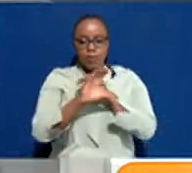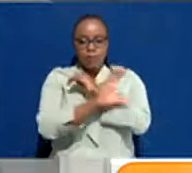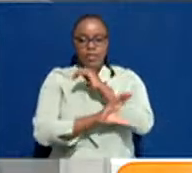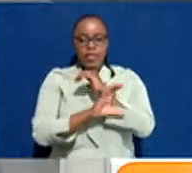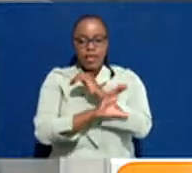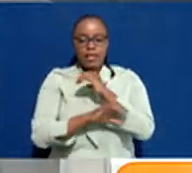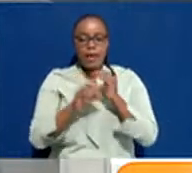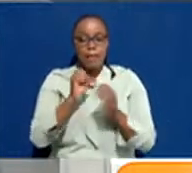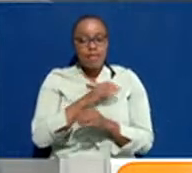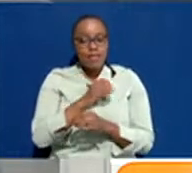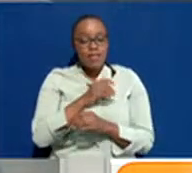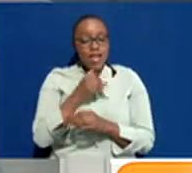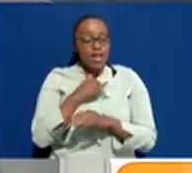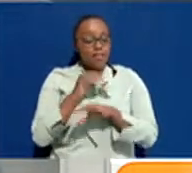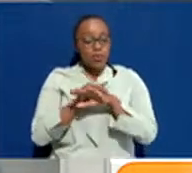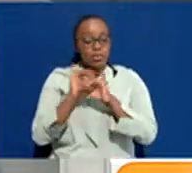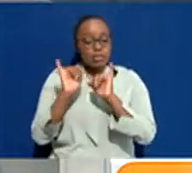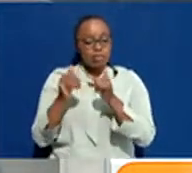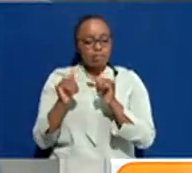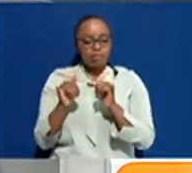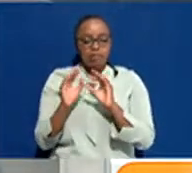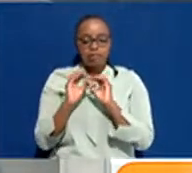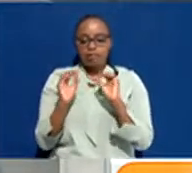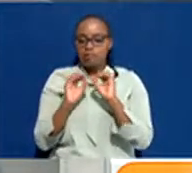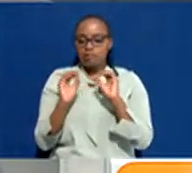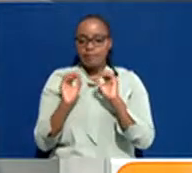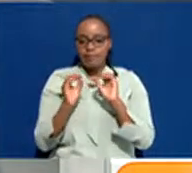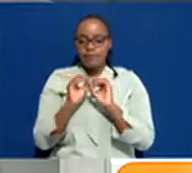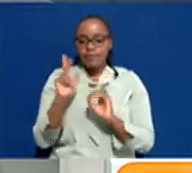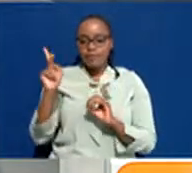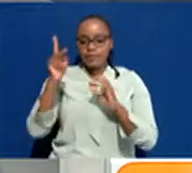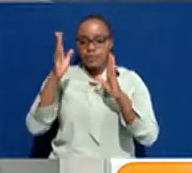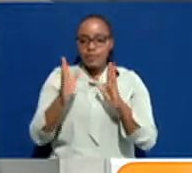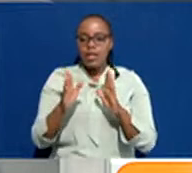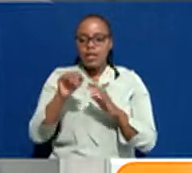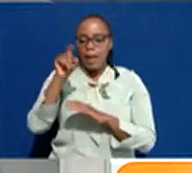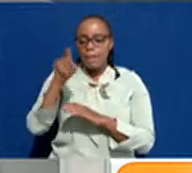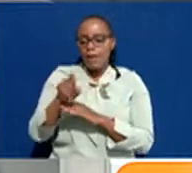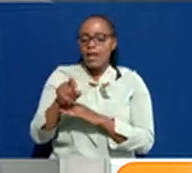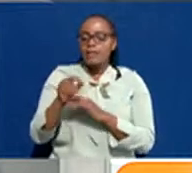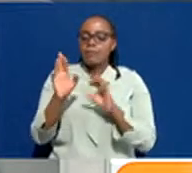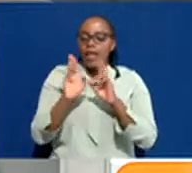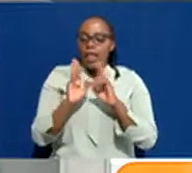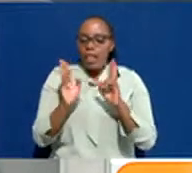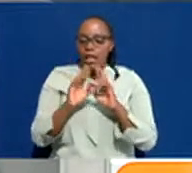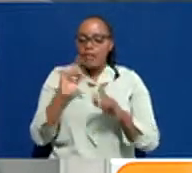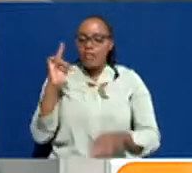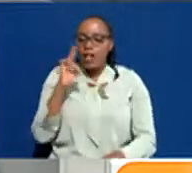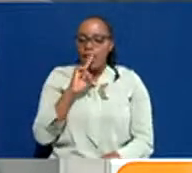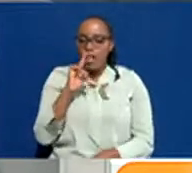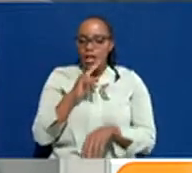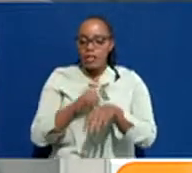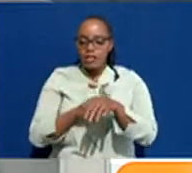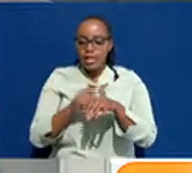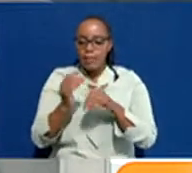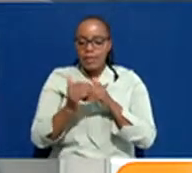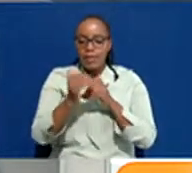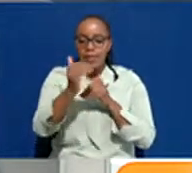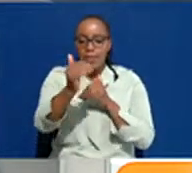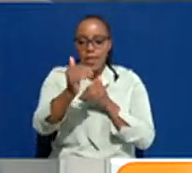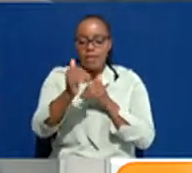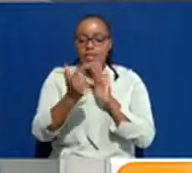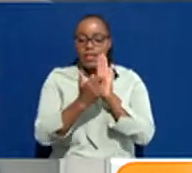Secretary, and I'm afraid I don't have very good news for you. Kenyans will have to brace for tougher times ahead,